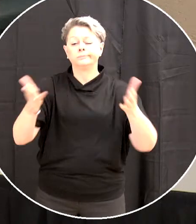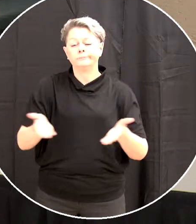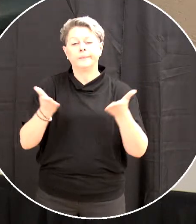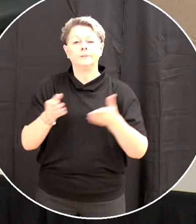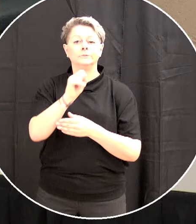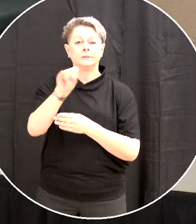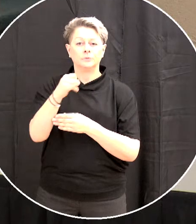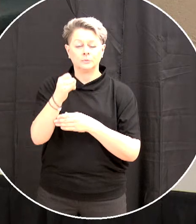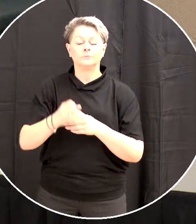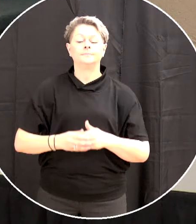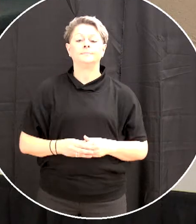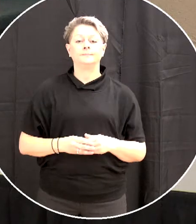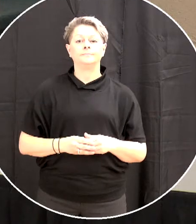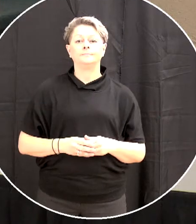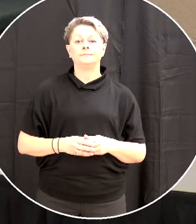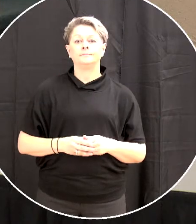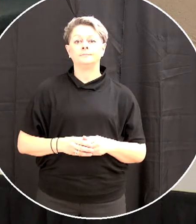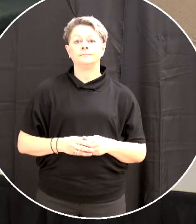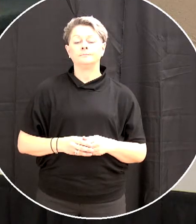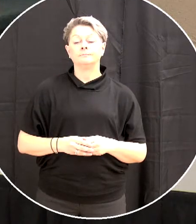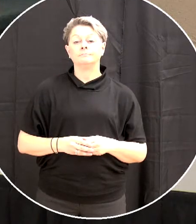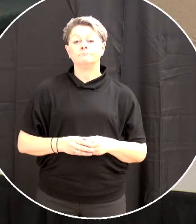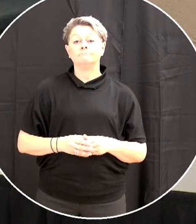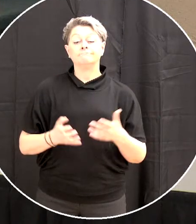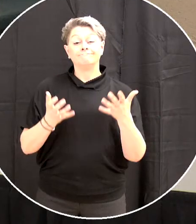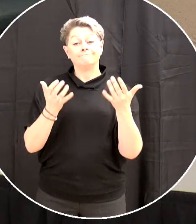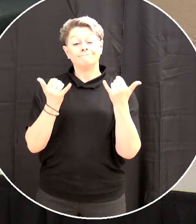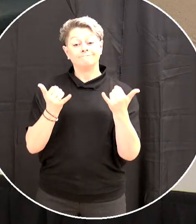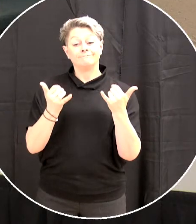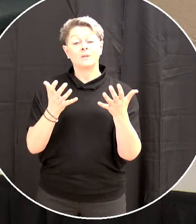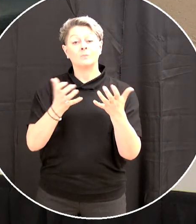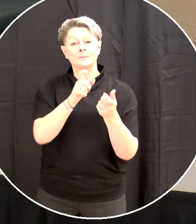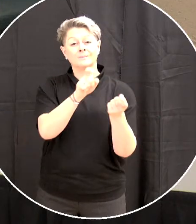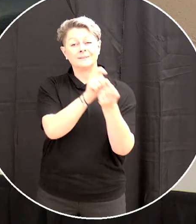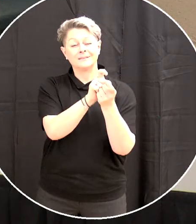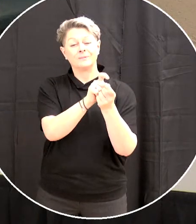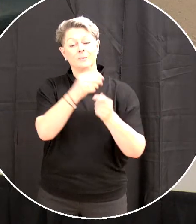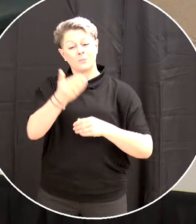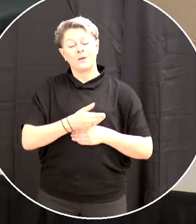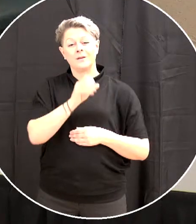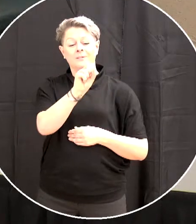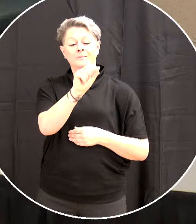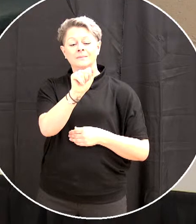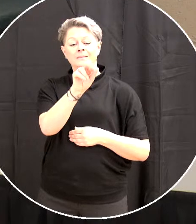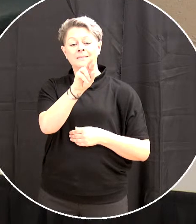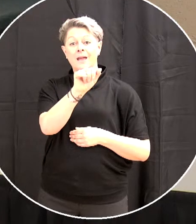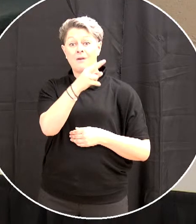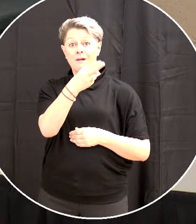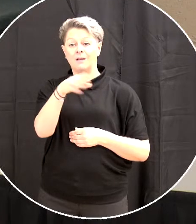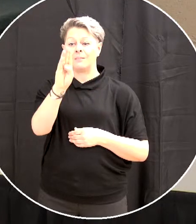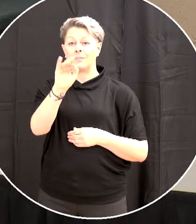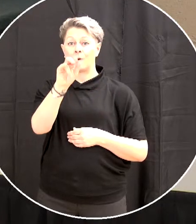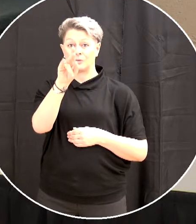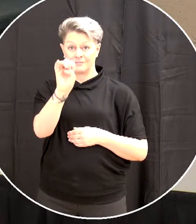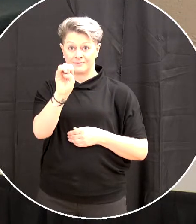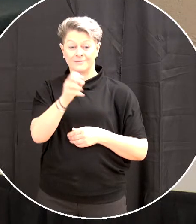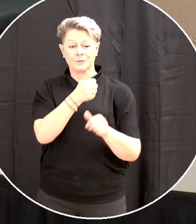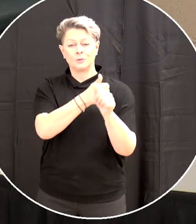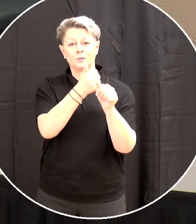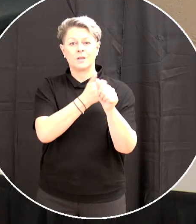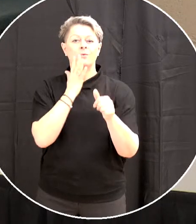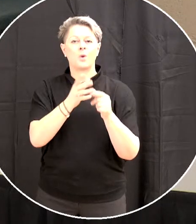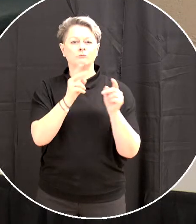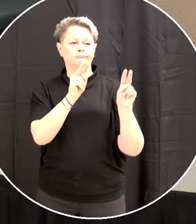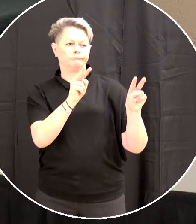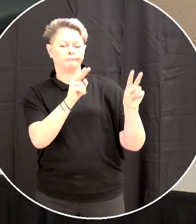John's. I'd just like to specifically welcome Sarah Byrne. She's going to be our police regulator for us and